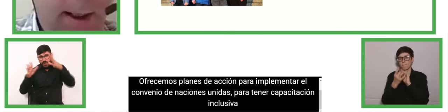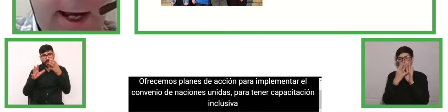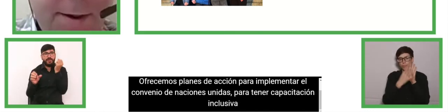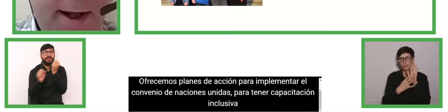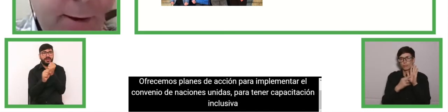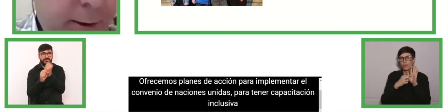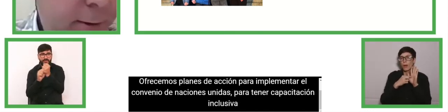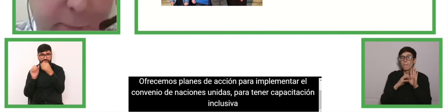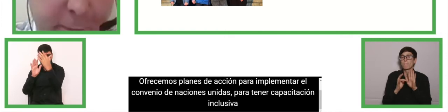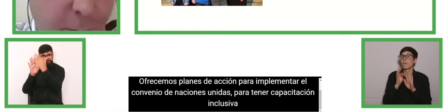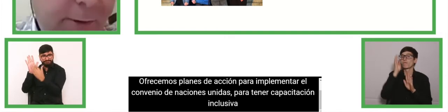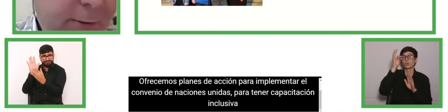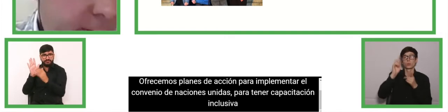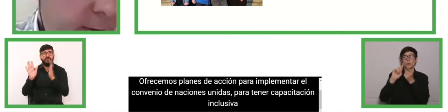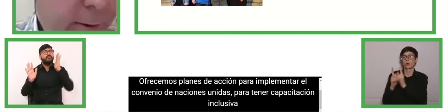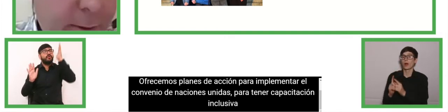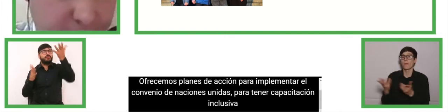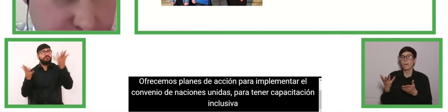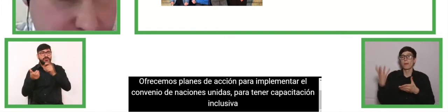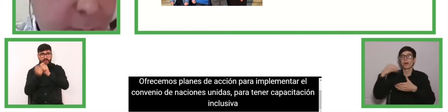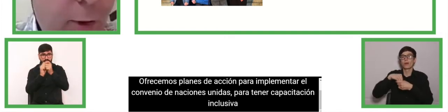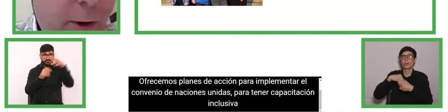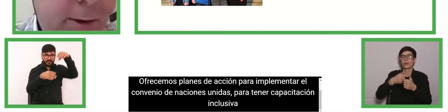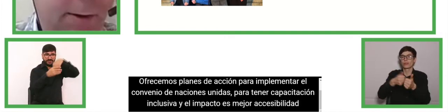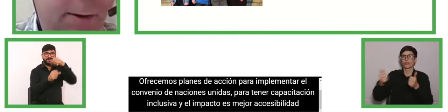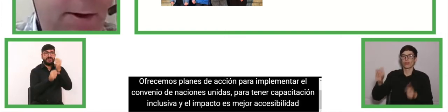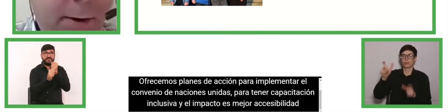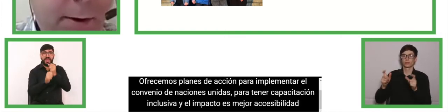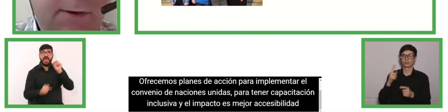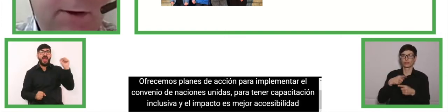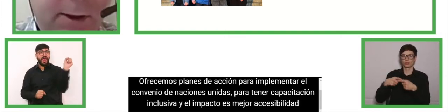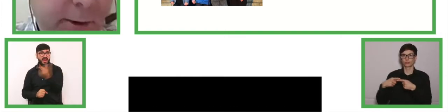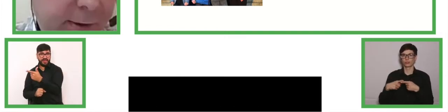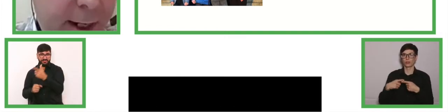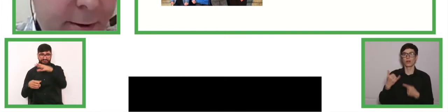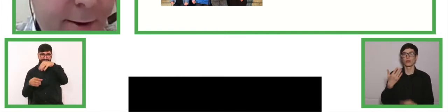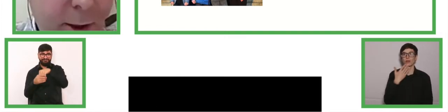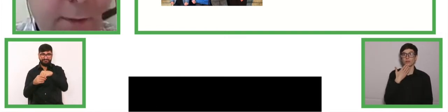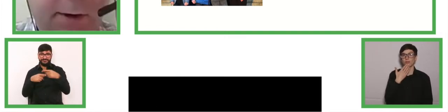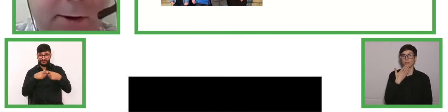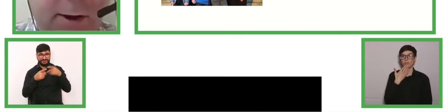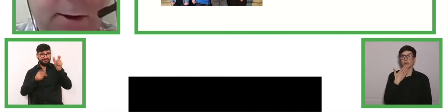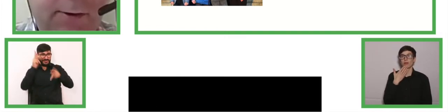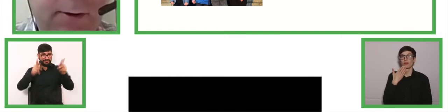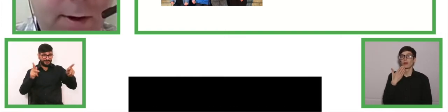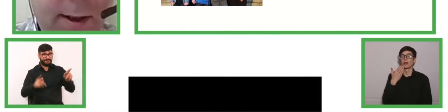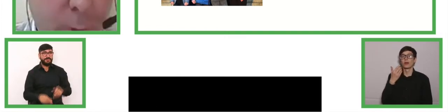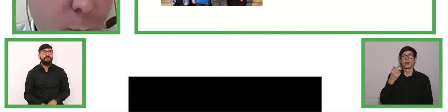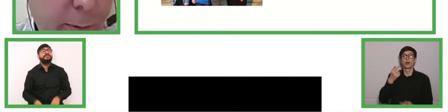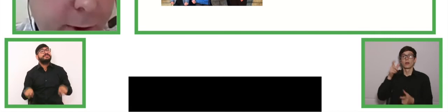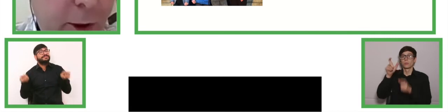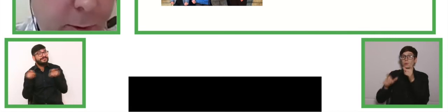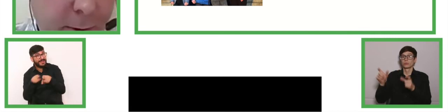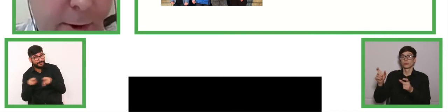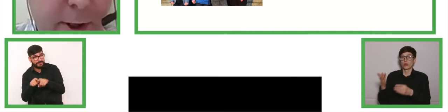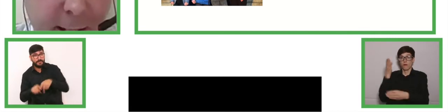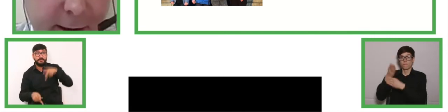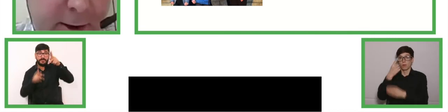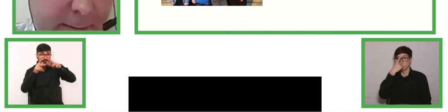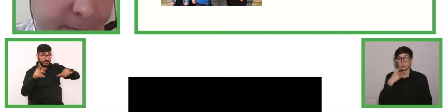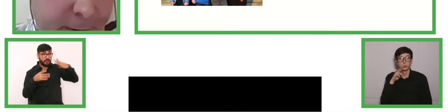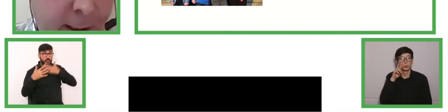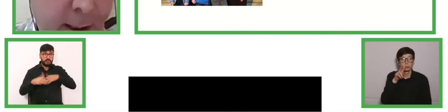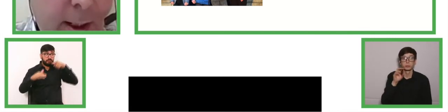And then, of course, very important, the visitors and the non-visitors that will be shown the